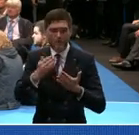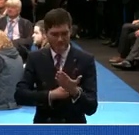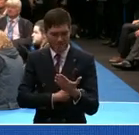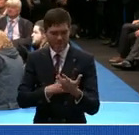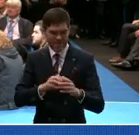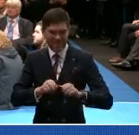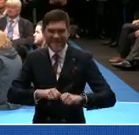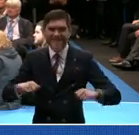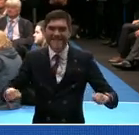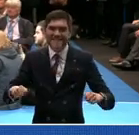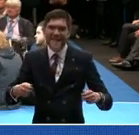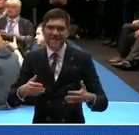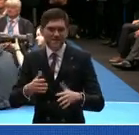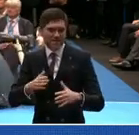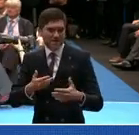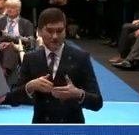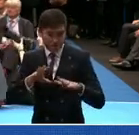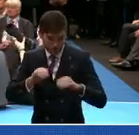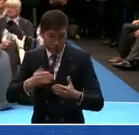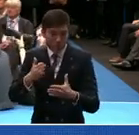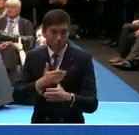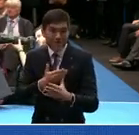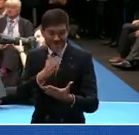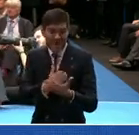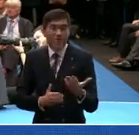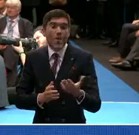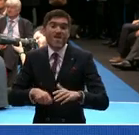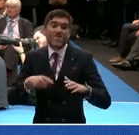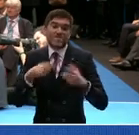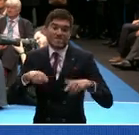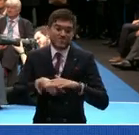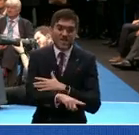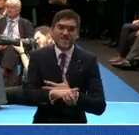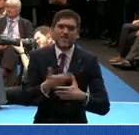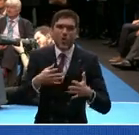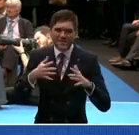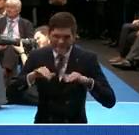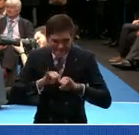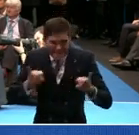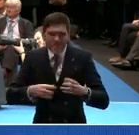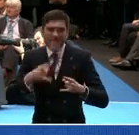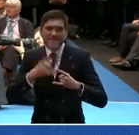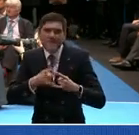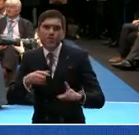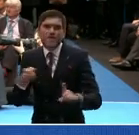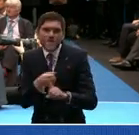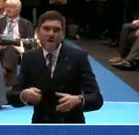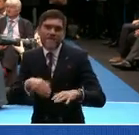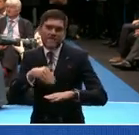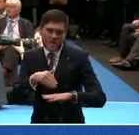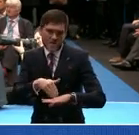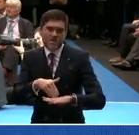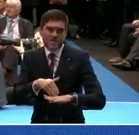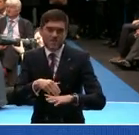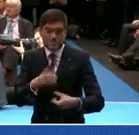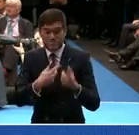ends automatic halfway release for serious sexual and violent offenders. And nearly a year ago, I launched